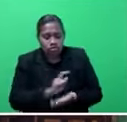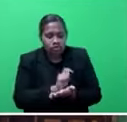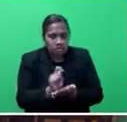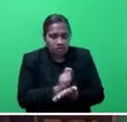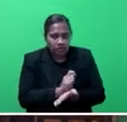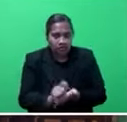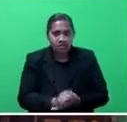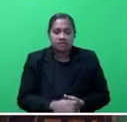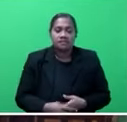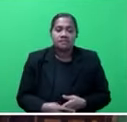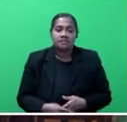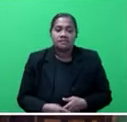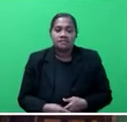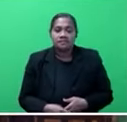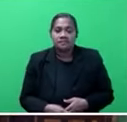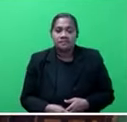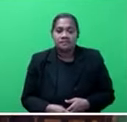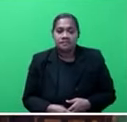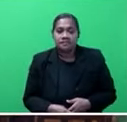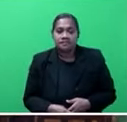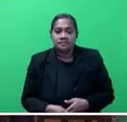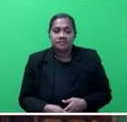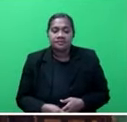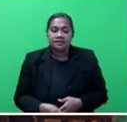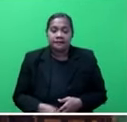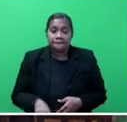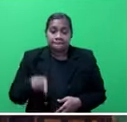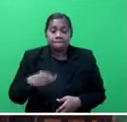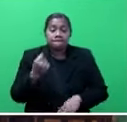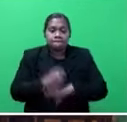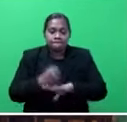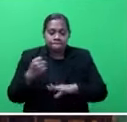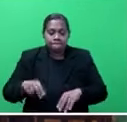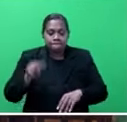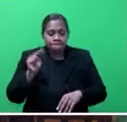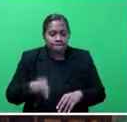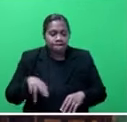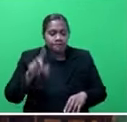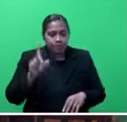This is what government needs to do, sir. This is what government needs to deal with.